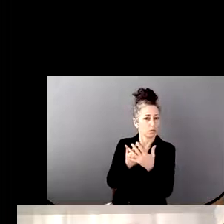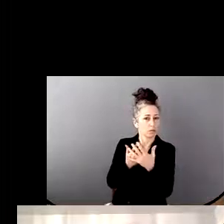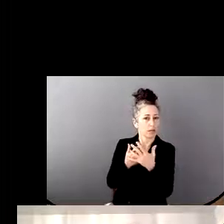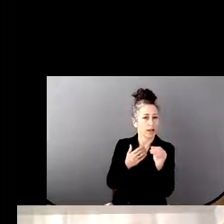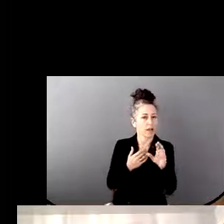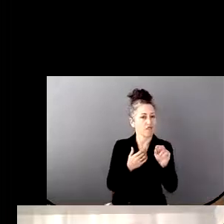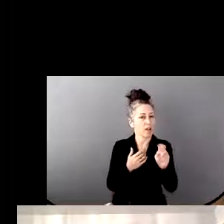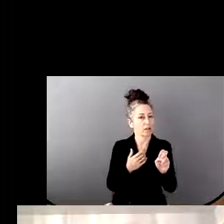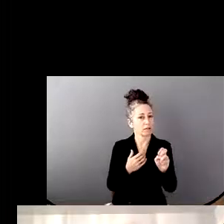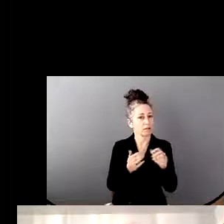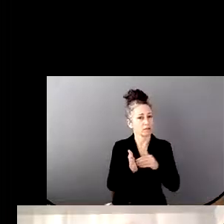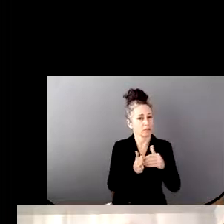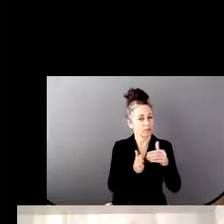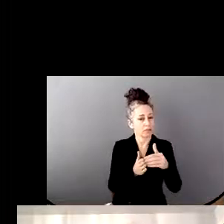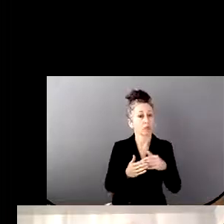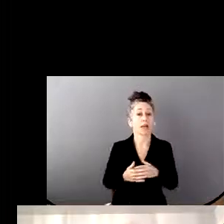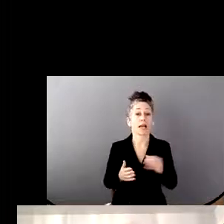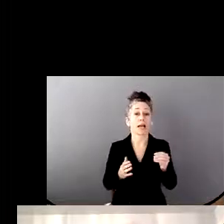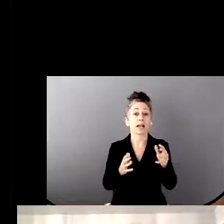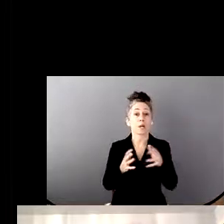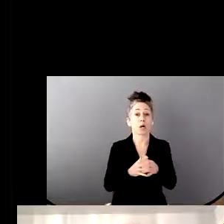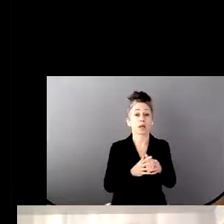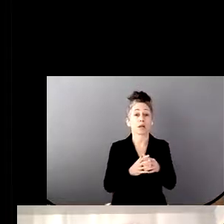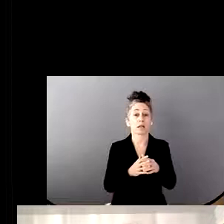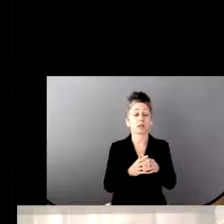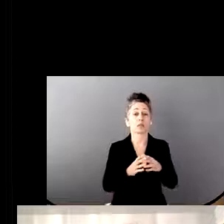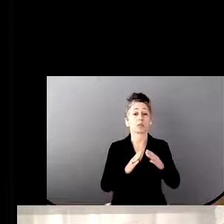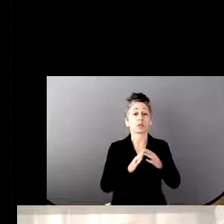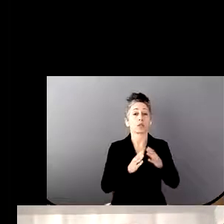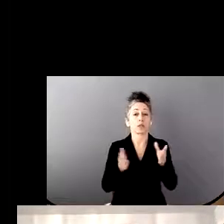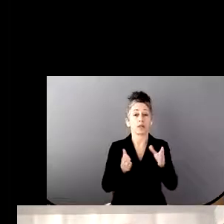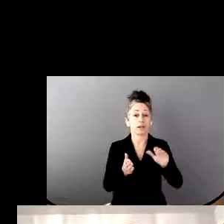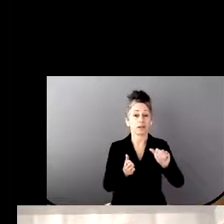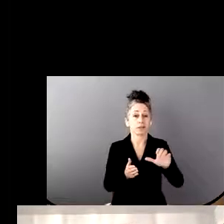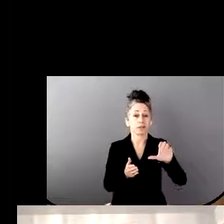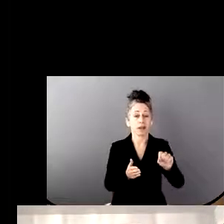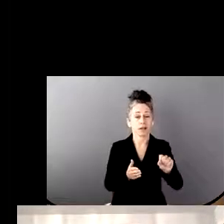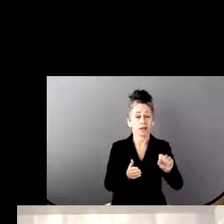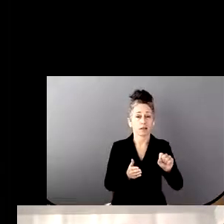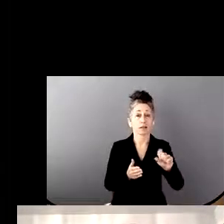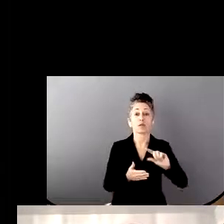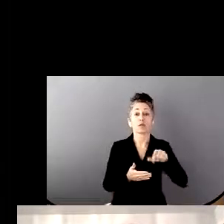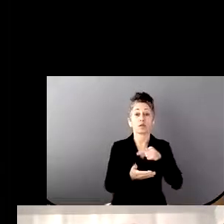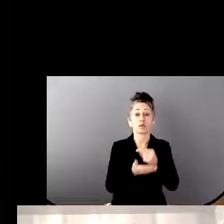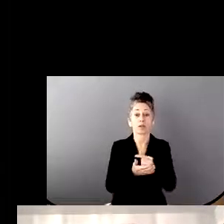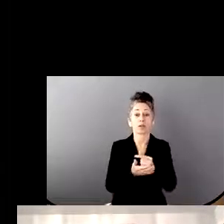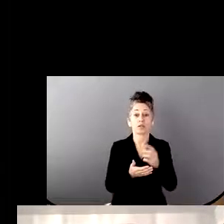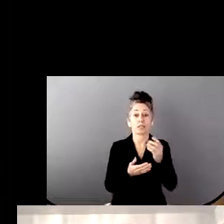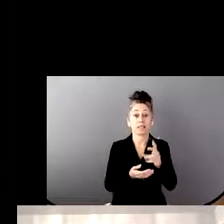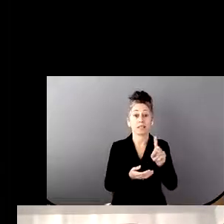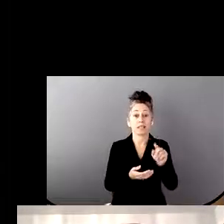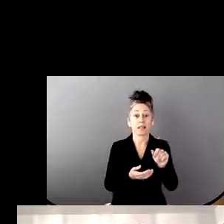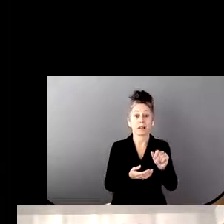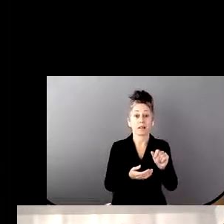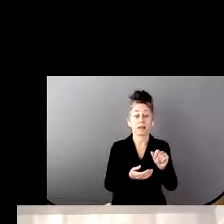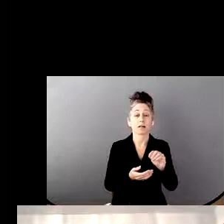We also used the American Community Survey to examine graduation data and found that African Americans were 4% less